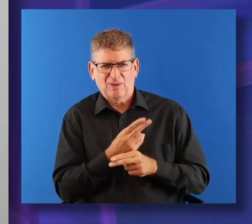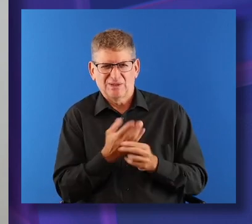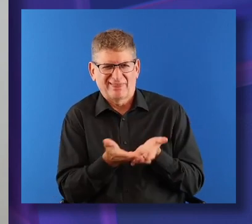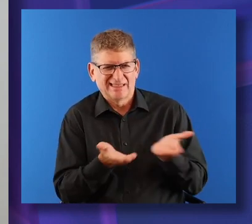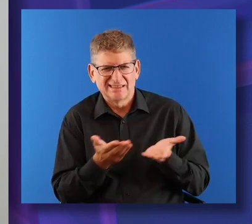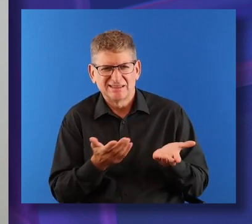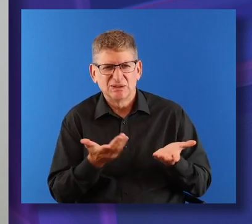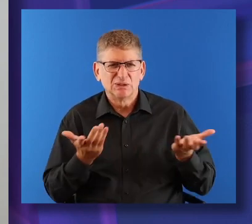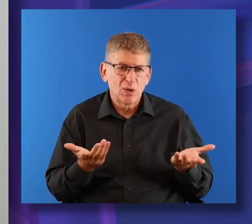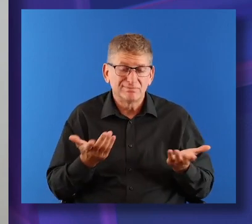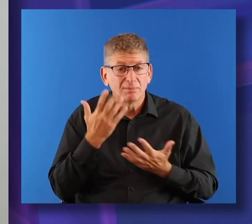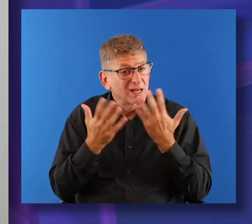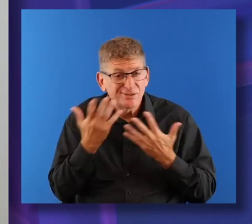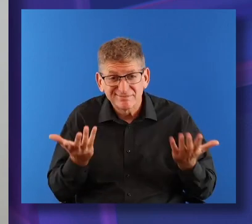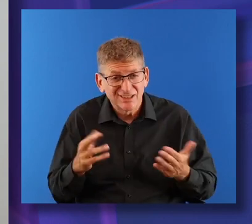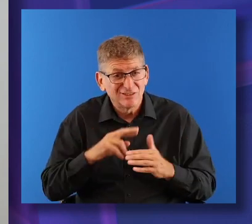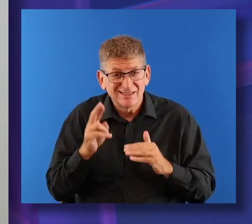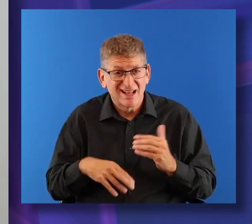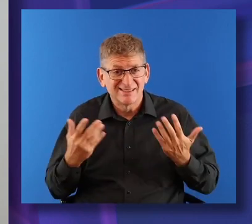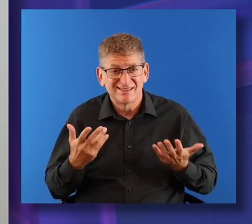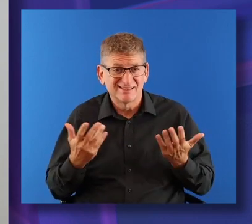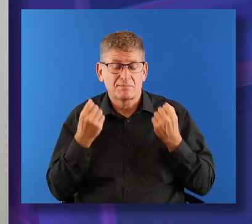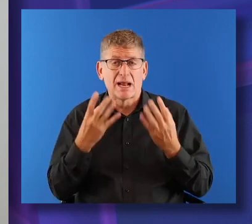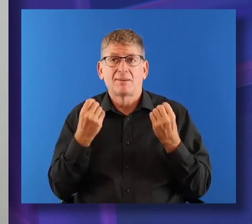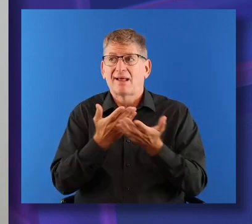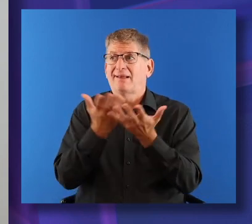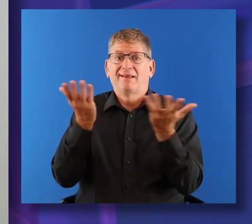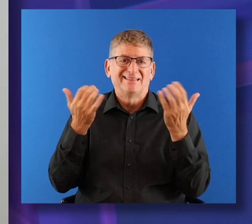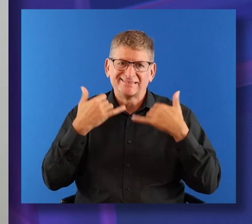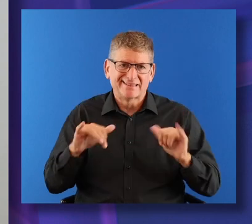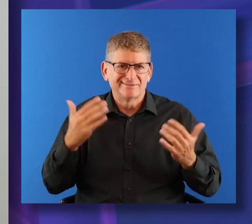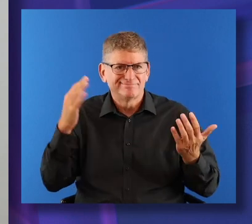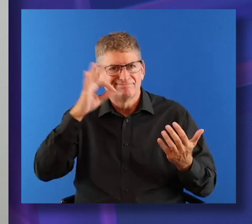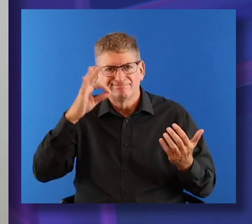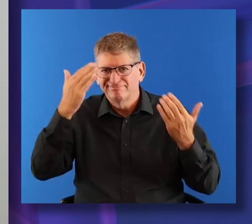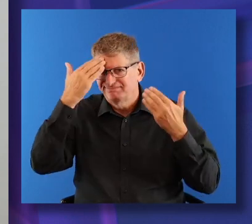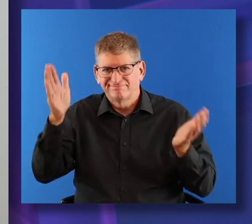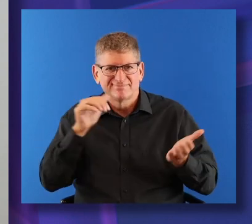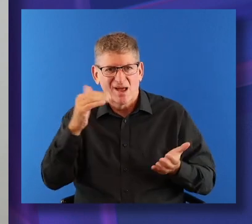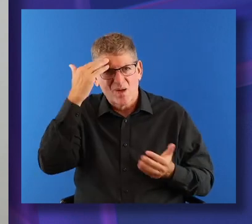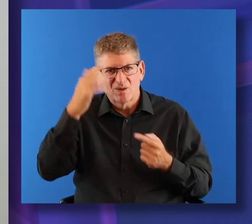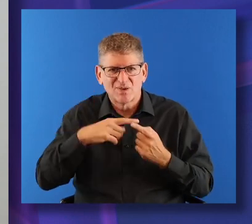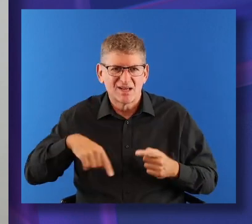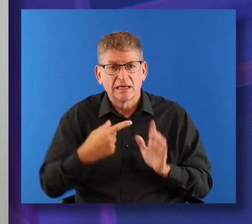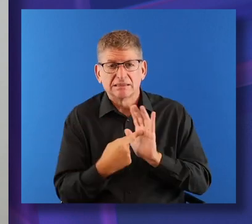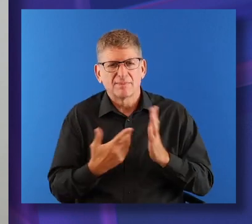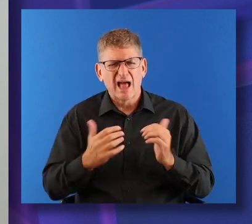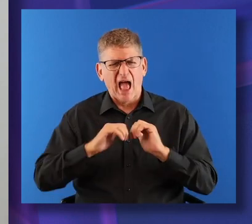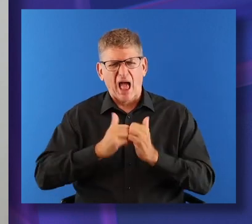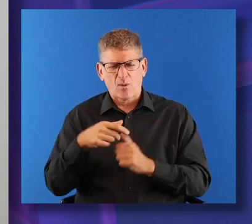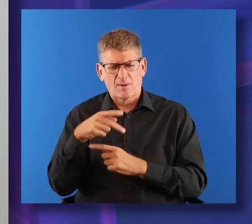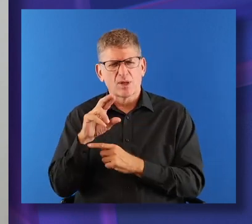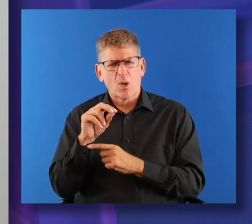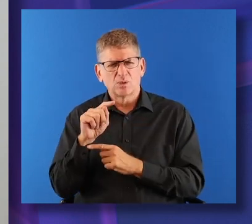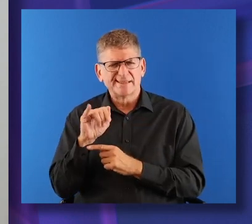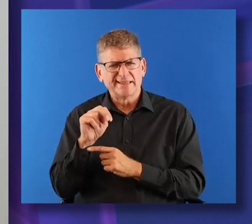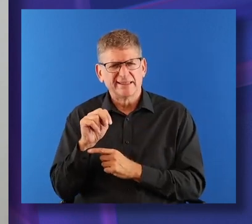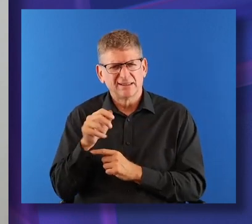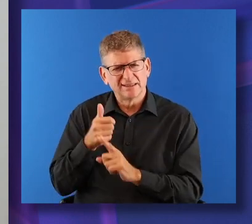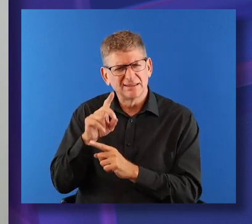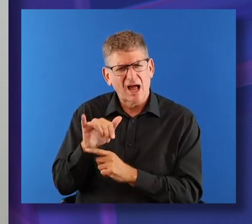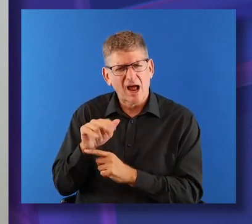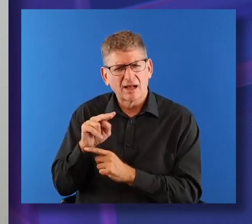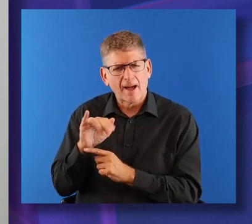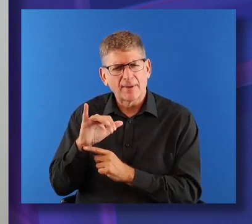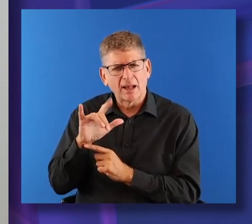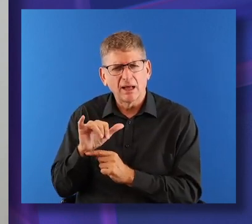result, many things still remain unknown to us. For example, how do proteins dynamically change their conformations and